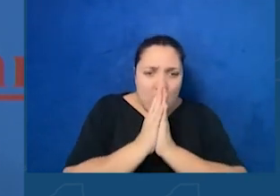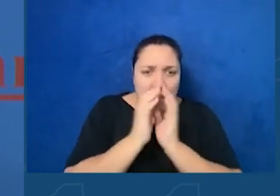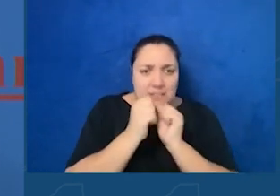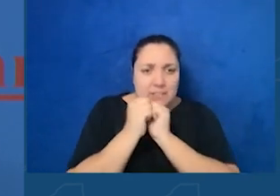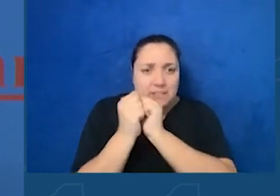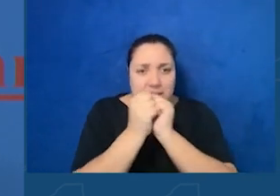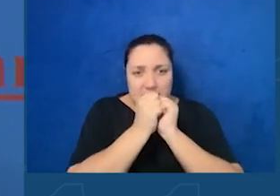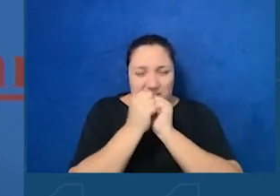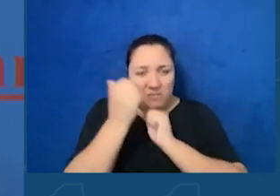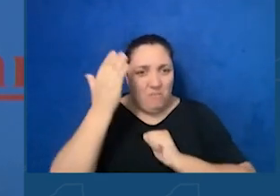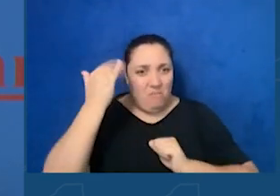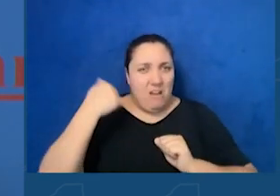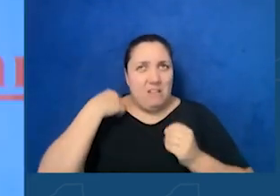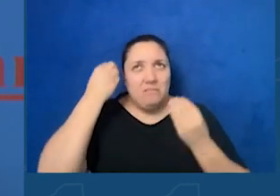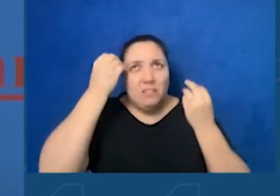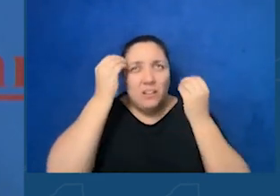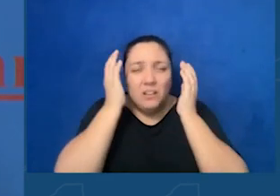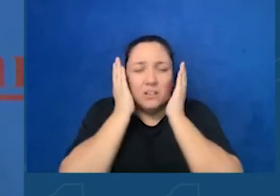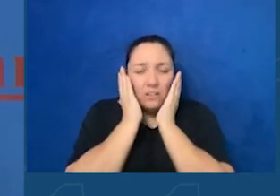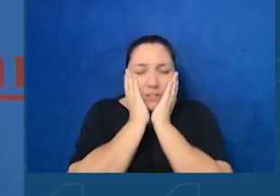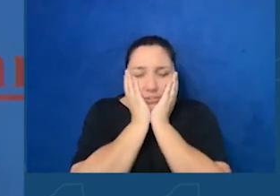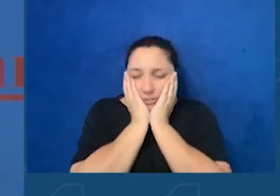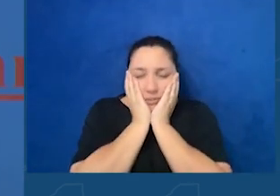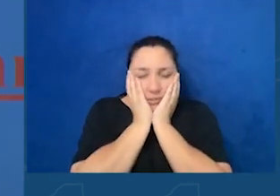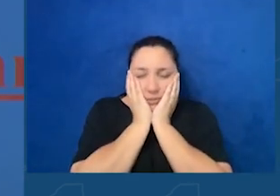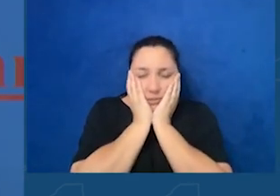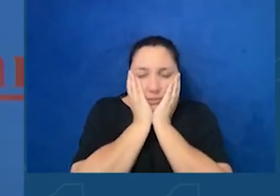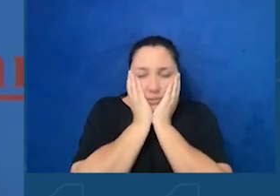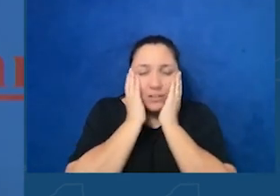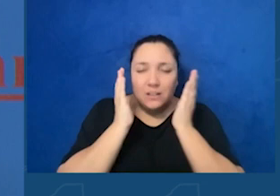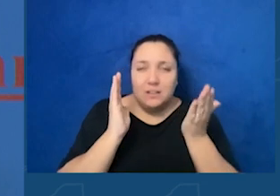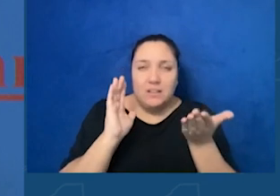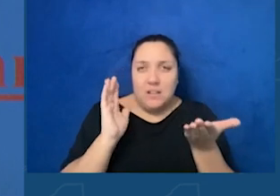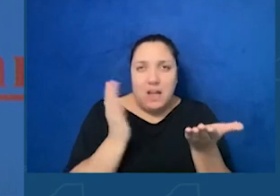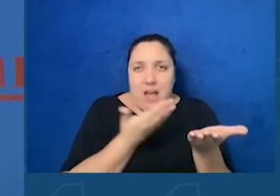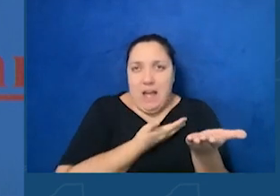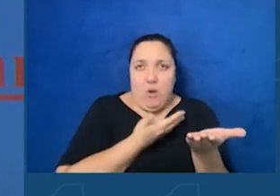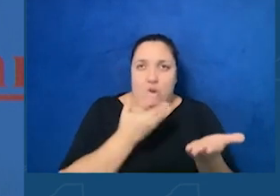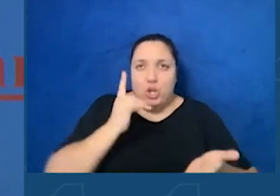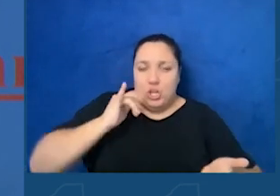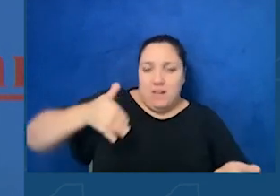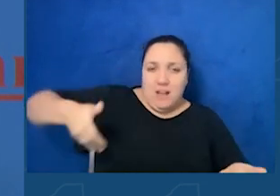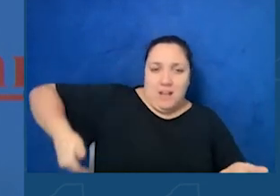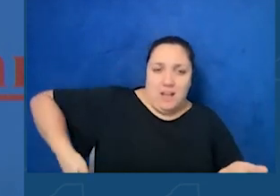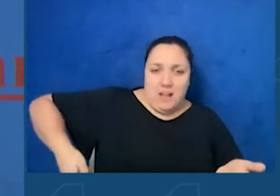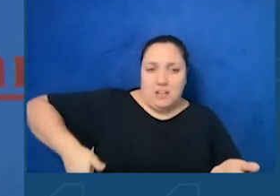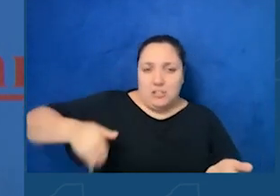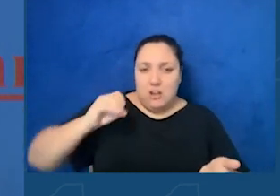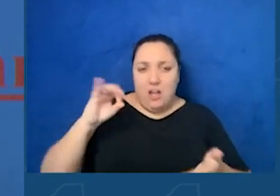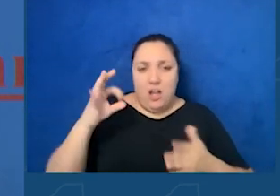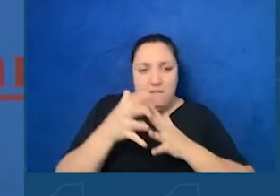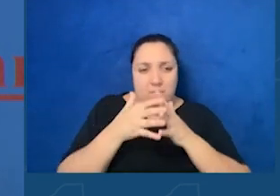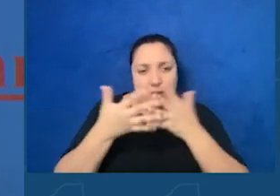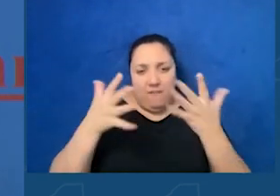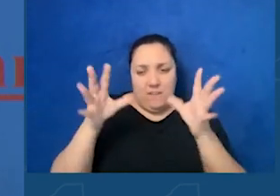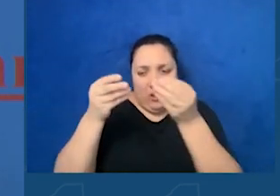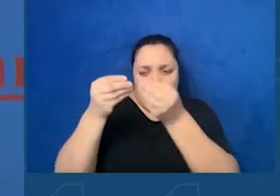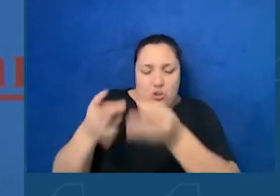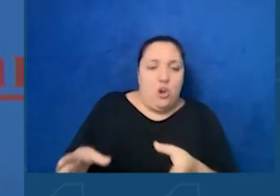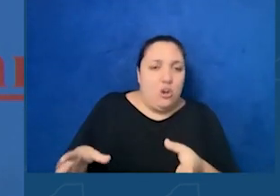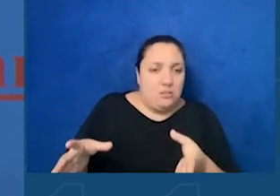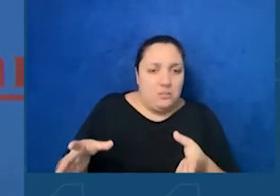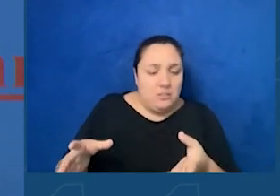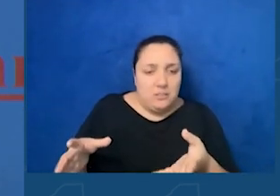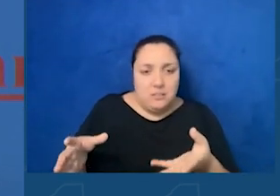of America, who called us to be better than we were at that time in our history? But I've never lost that. That's what drew